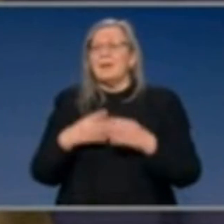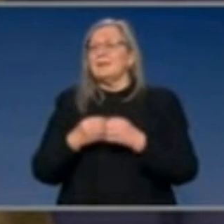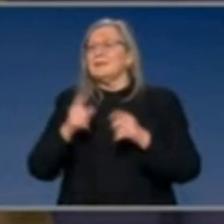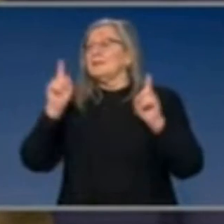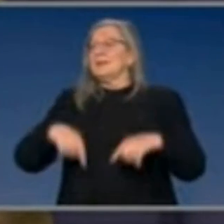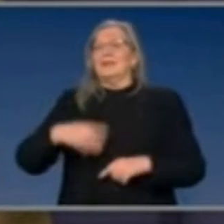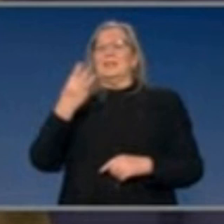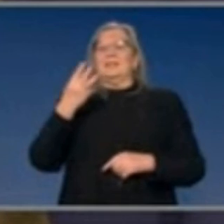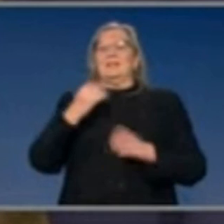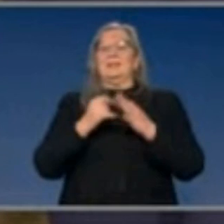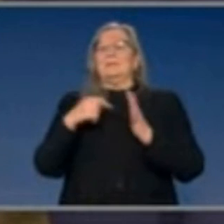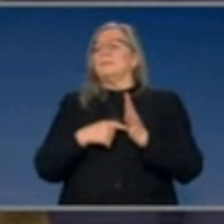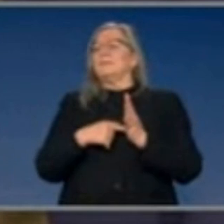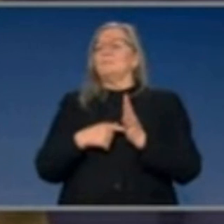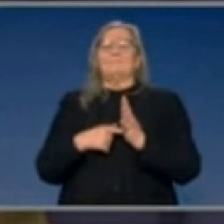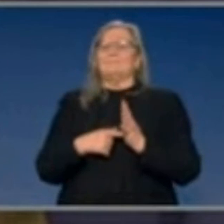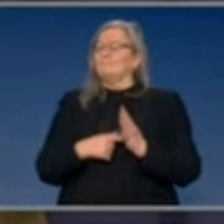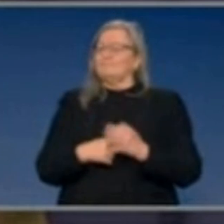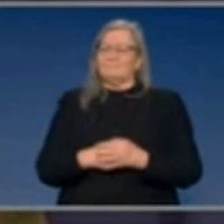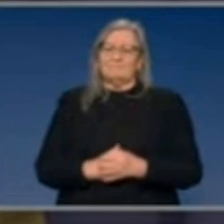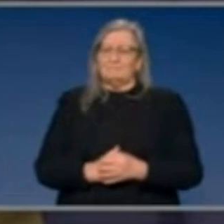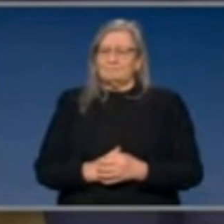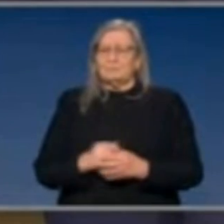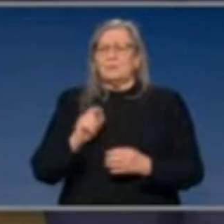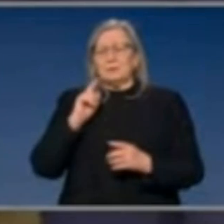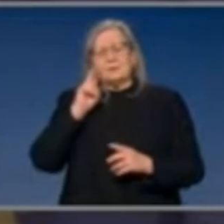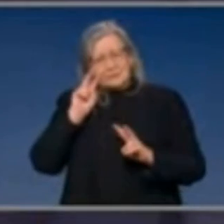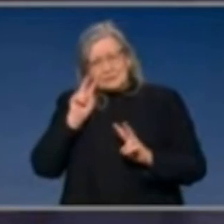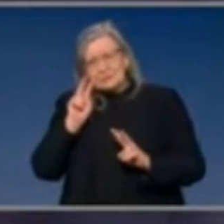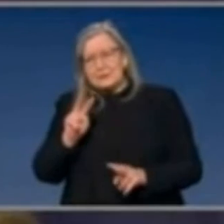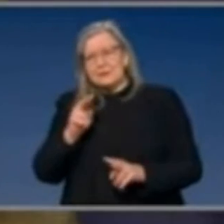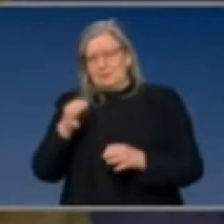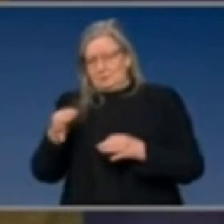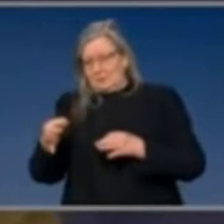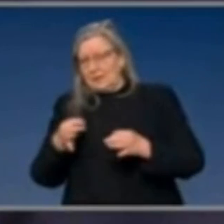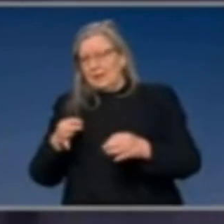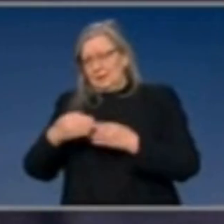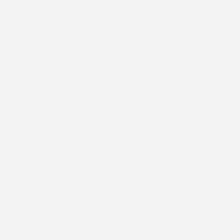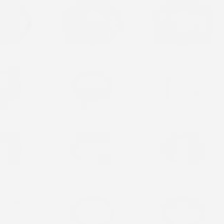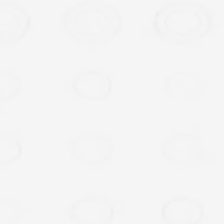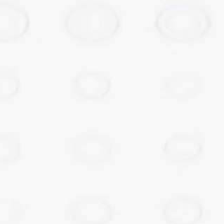Some stuff already happening, but you'll see these programs taking shape over the sort of next month or so.